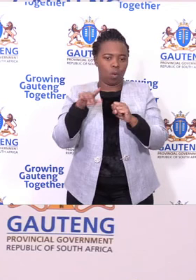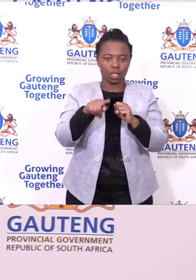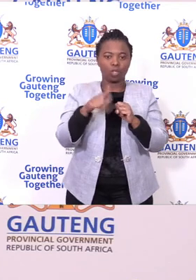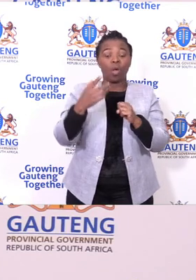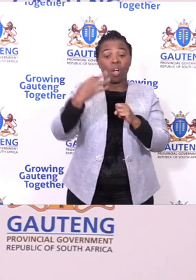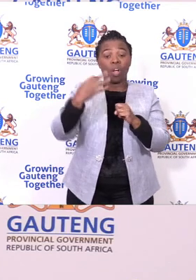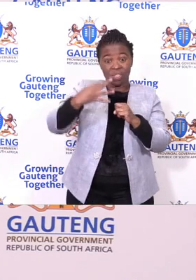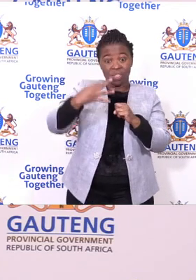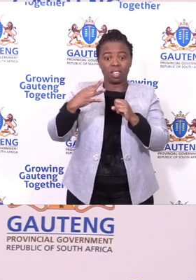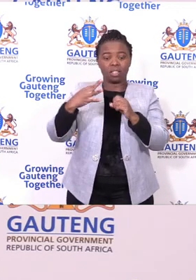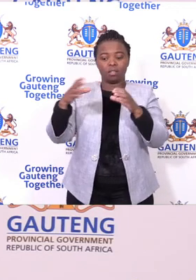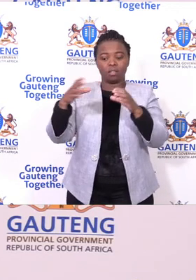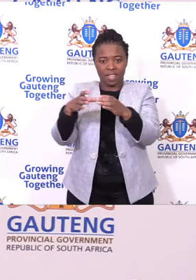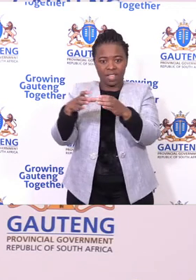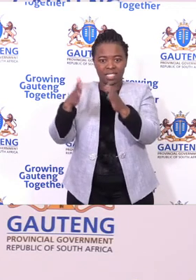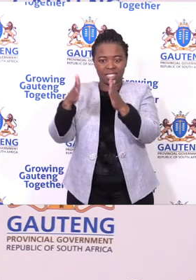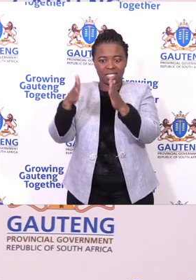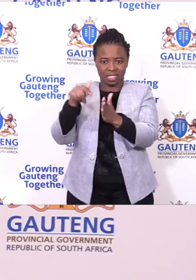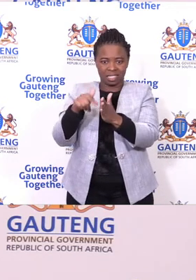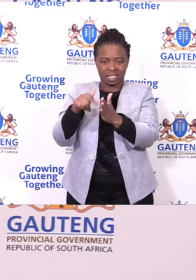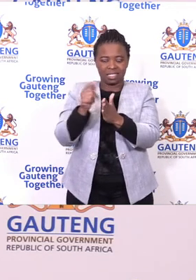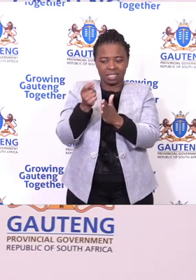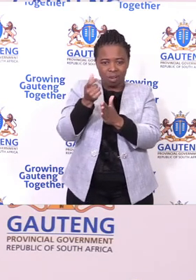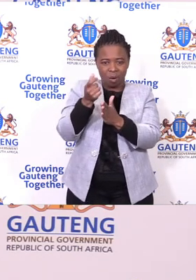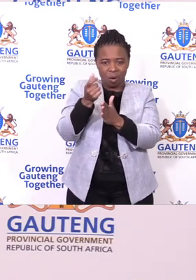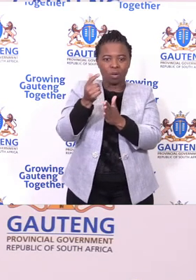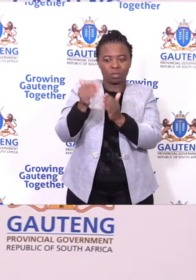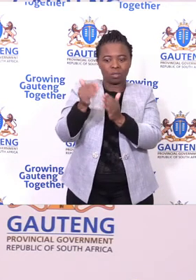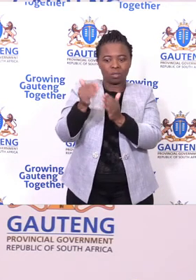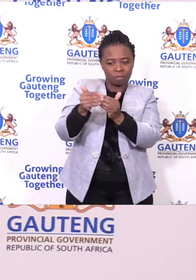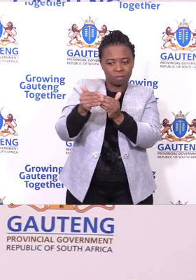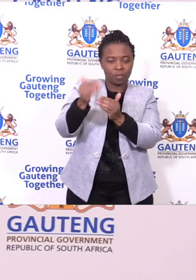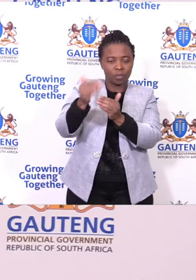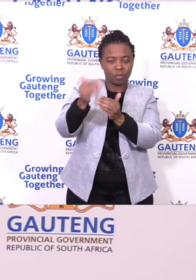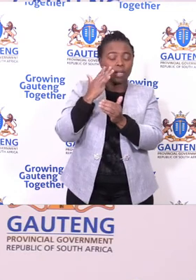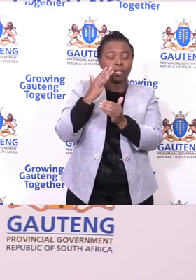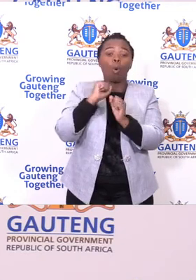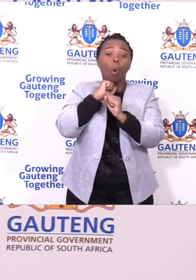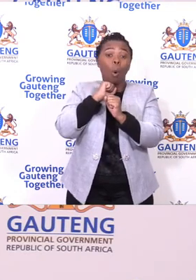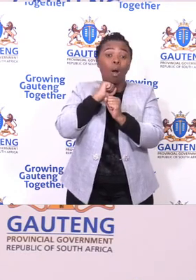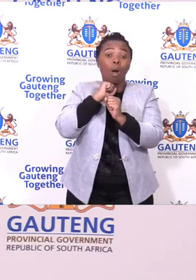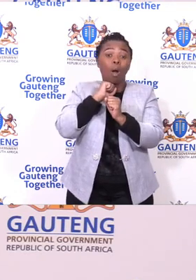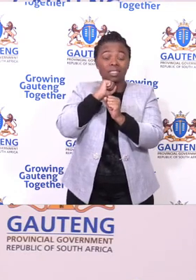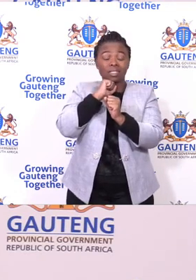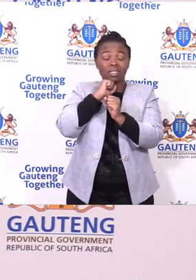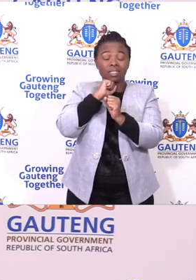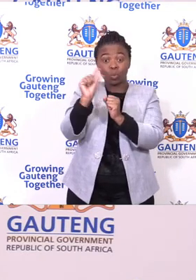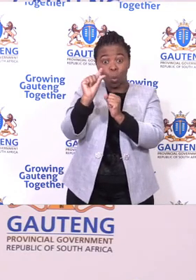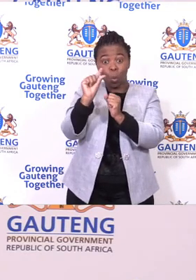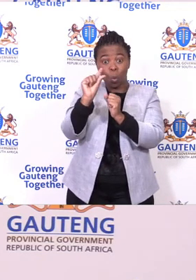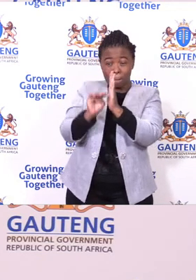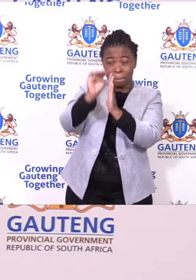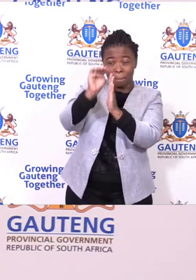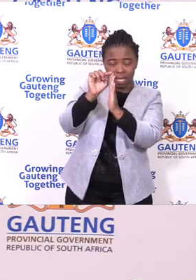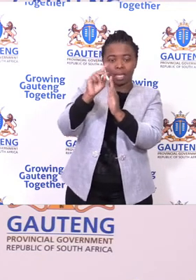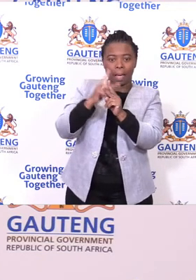underway towards the peak. That is just towards the beginning of August, towards the peak. And this plan will also see